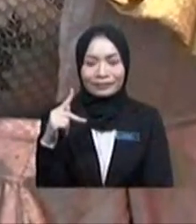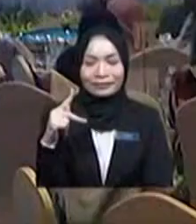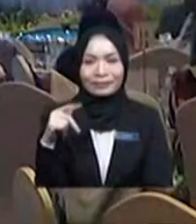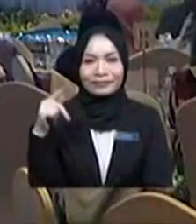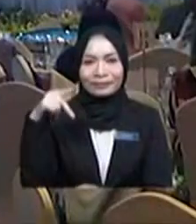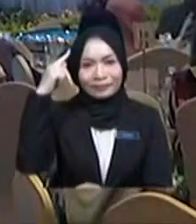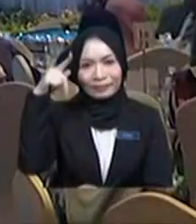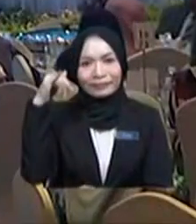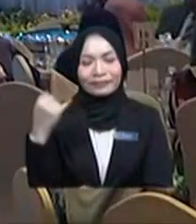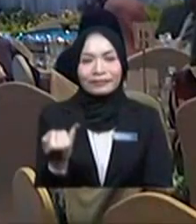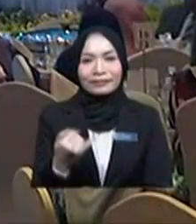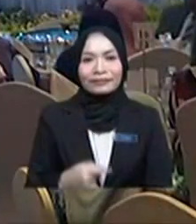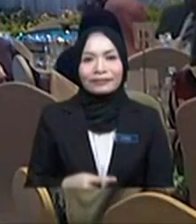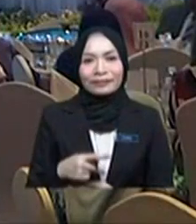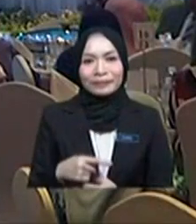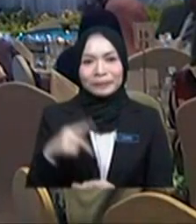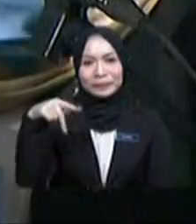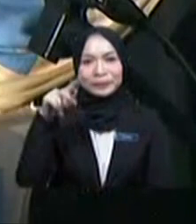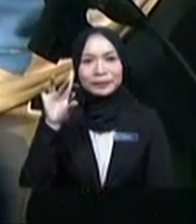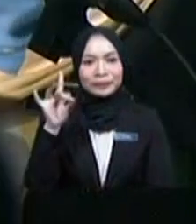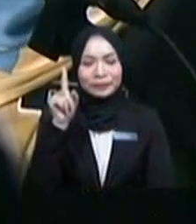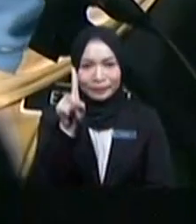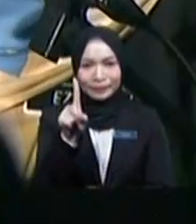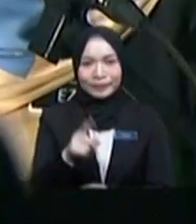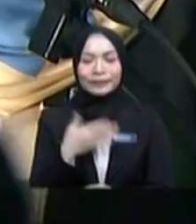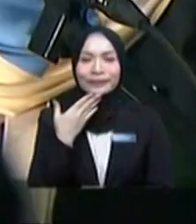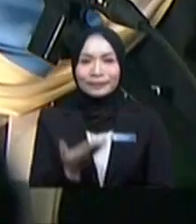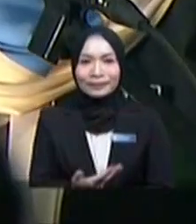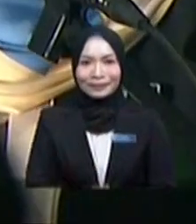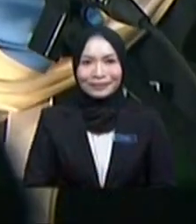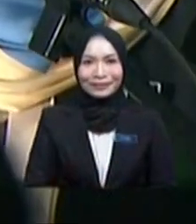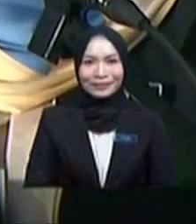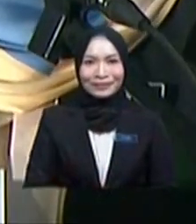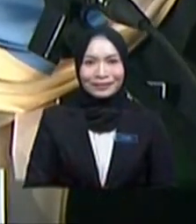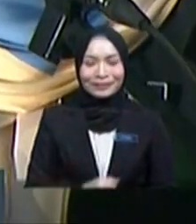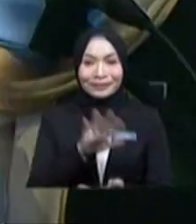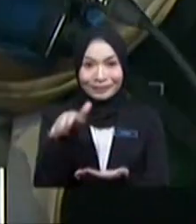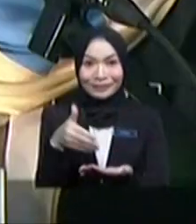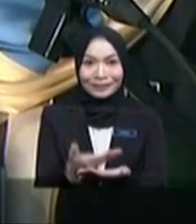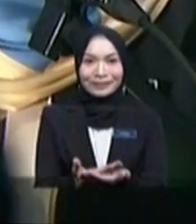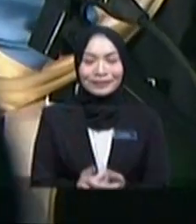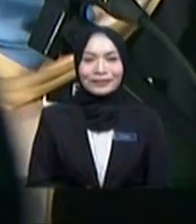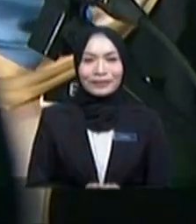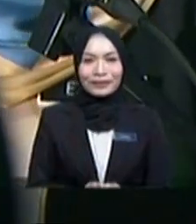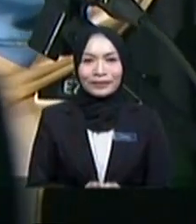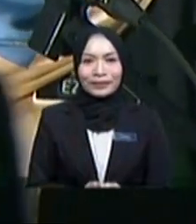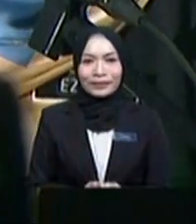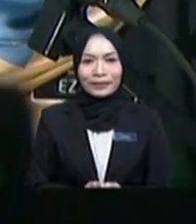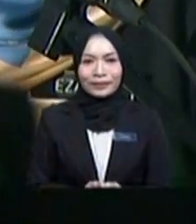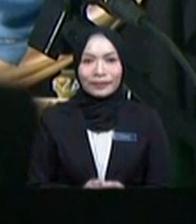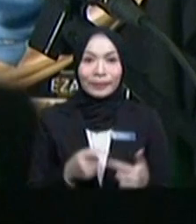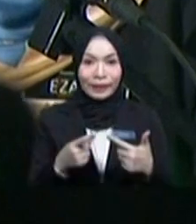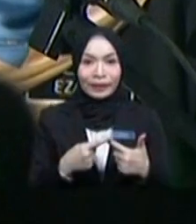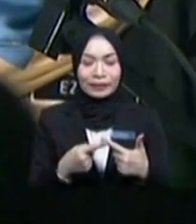hearing impaired, who's with us here today. Thank you. Ladies and gentlemen, the second International Conference